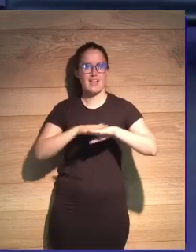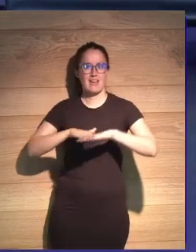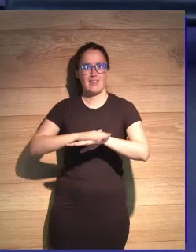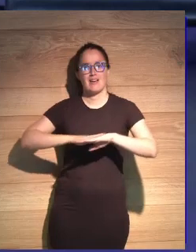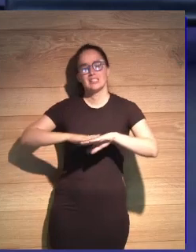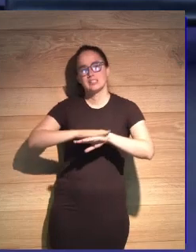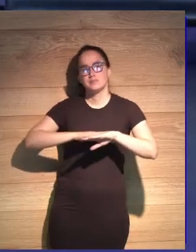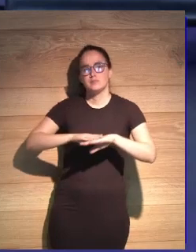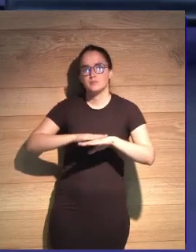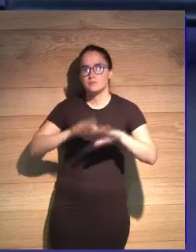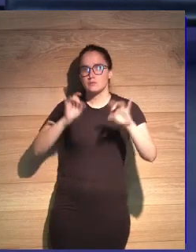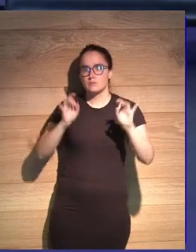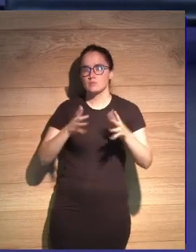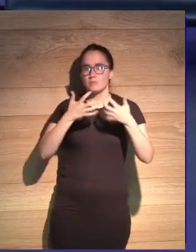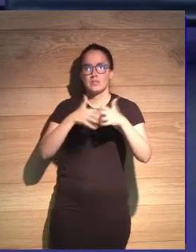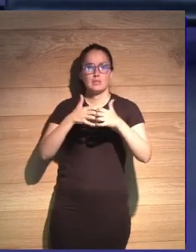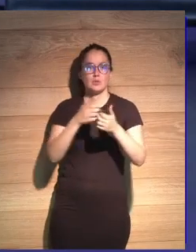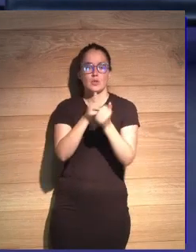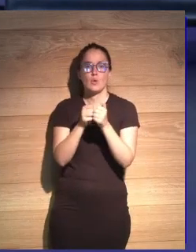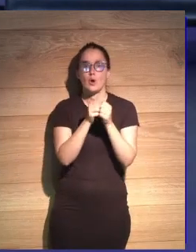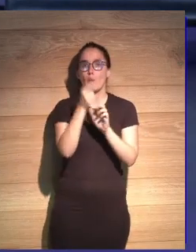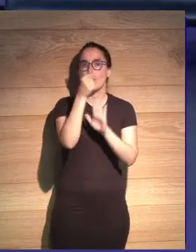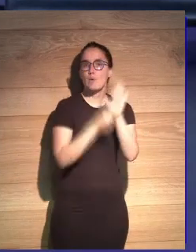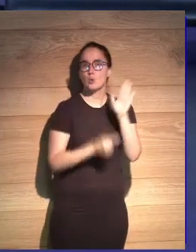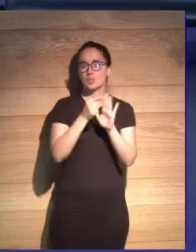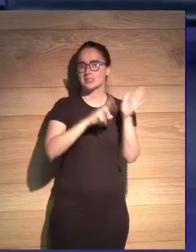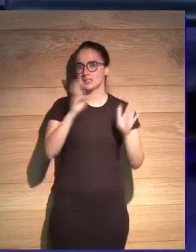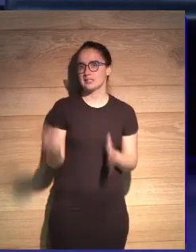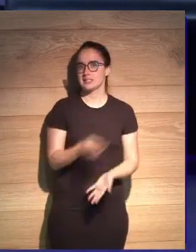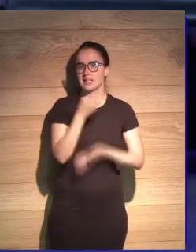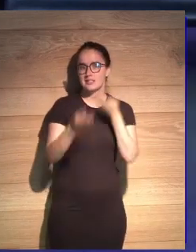gamification. We have seen examples of a standard gamification with the typical